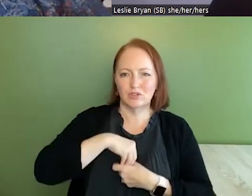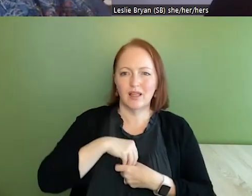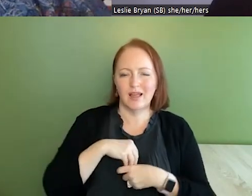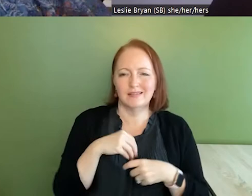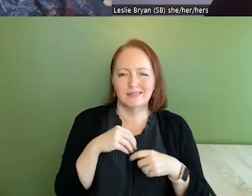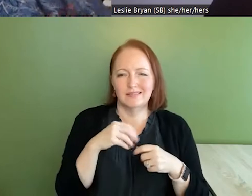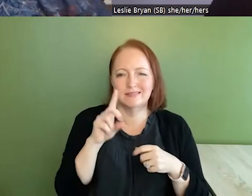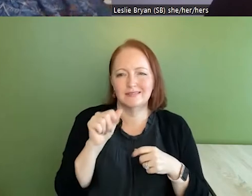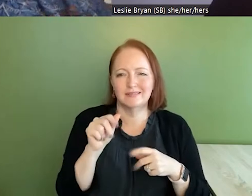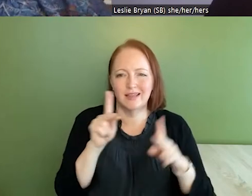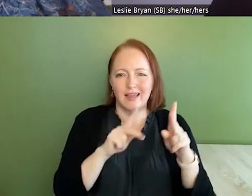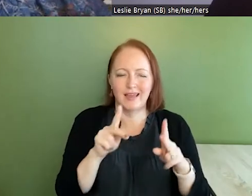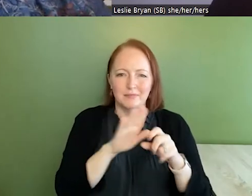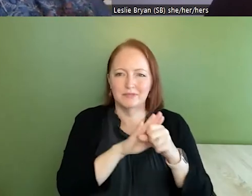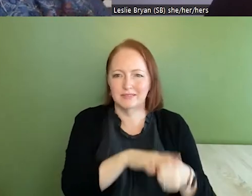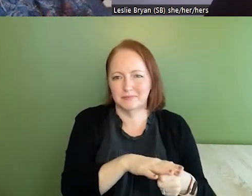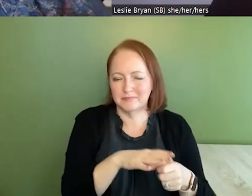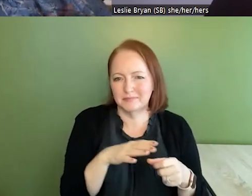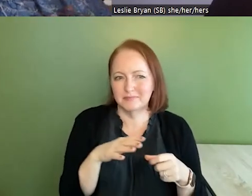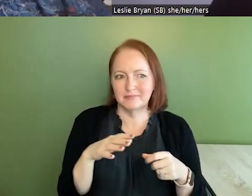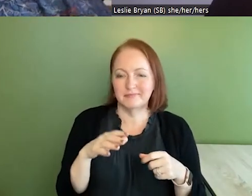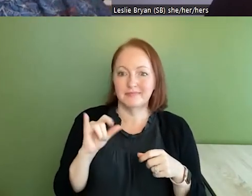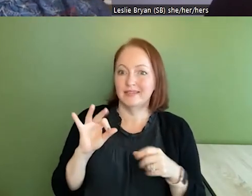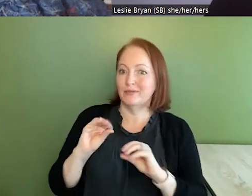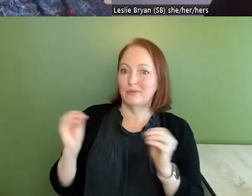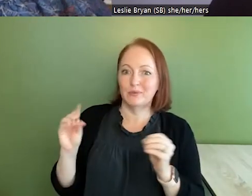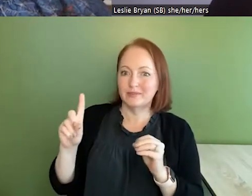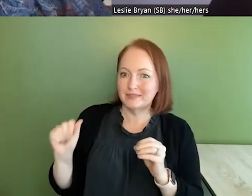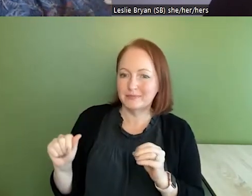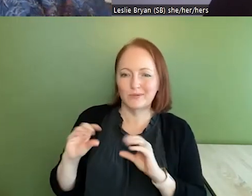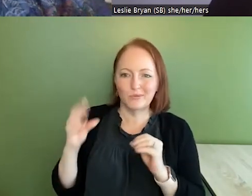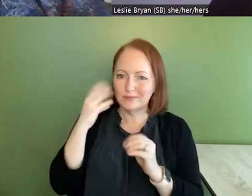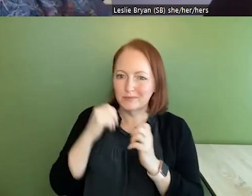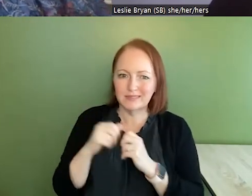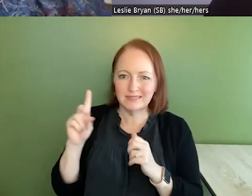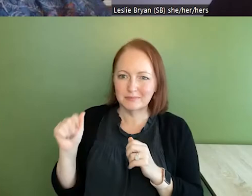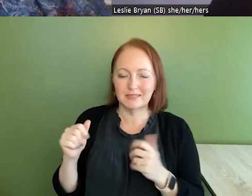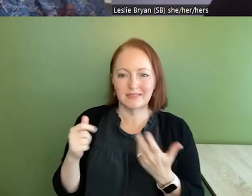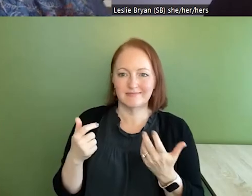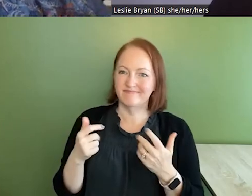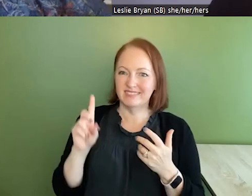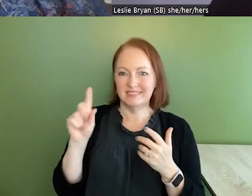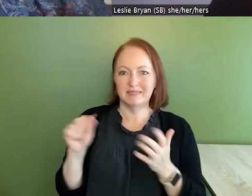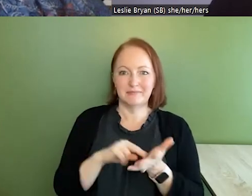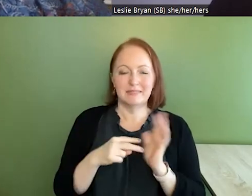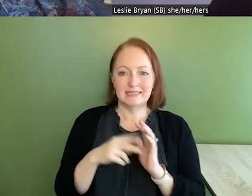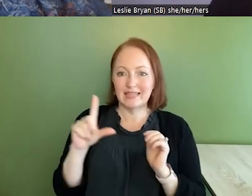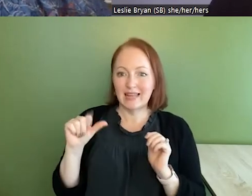from the perspective of a non-disabled person or somebody who doesn't have experience with disability at all, disability means